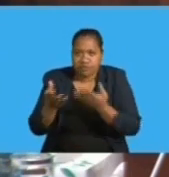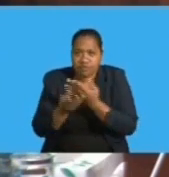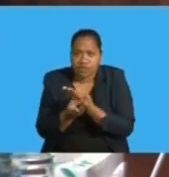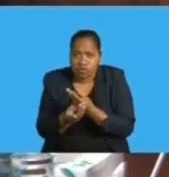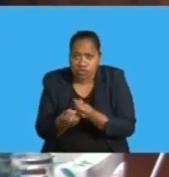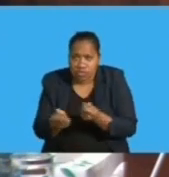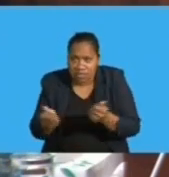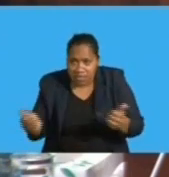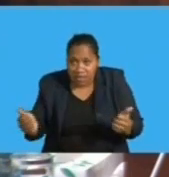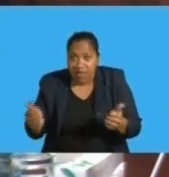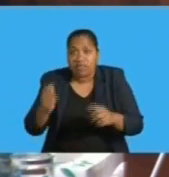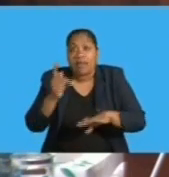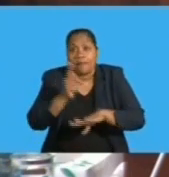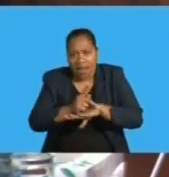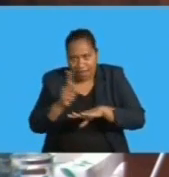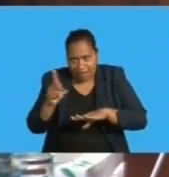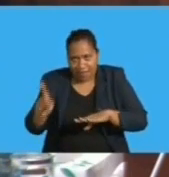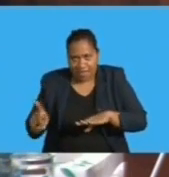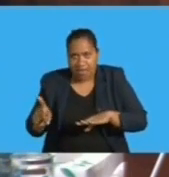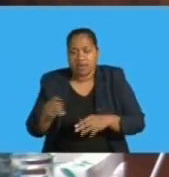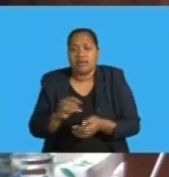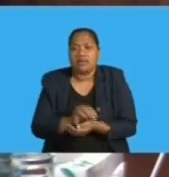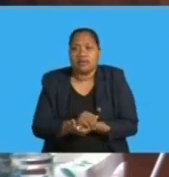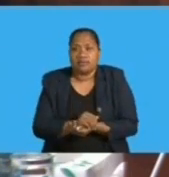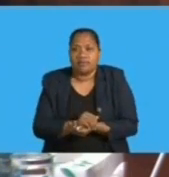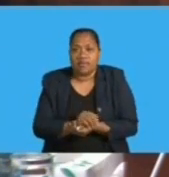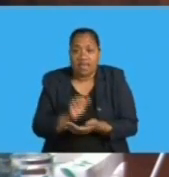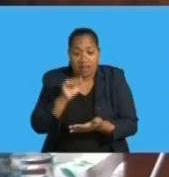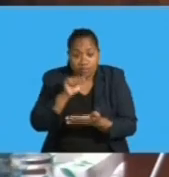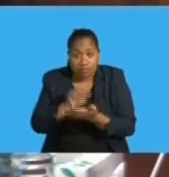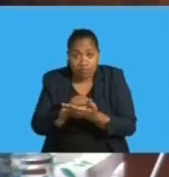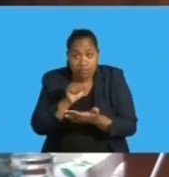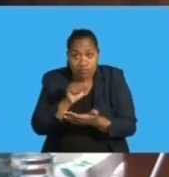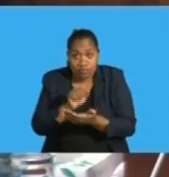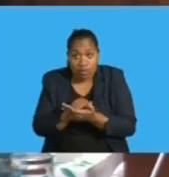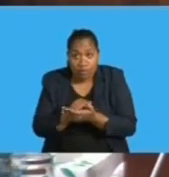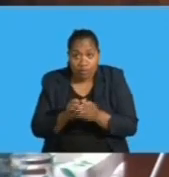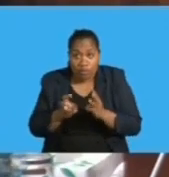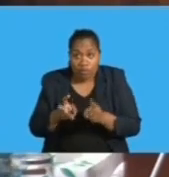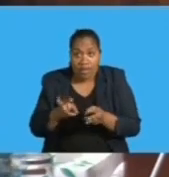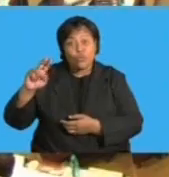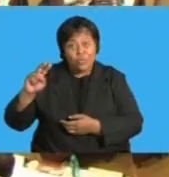Parliament deems just and appropriate in the circumstances.